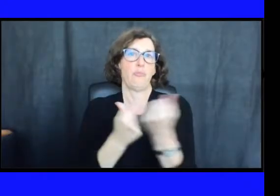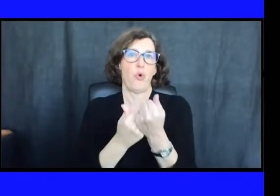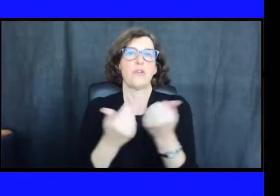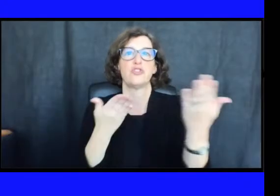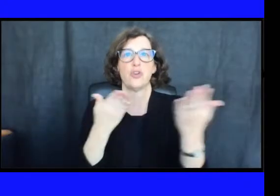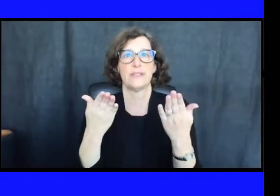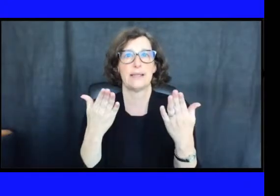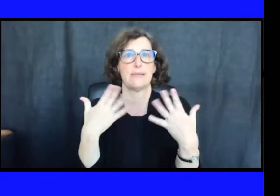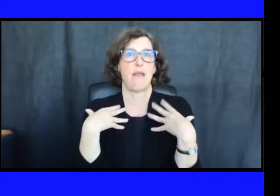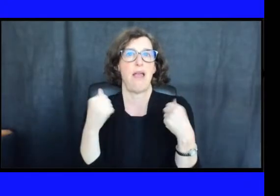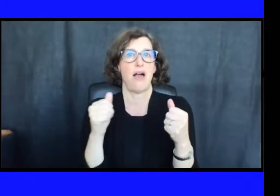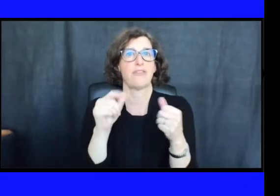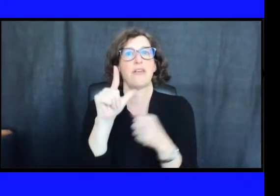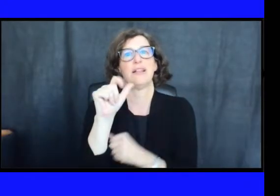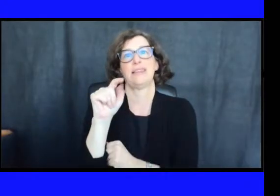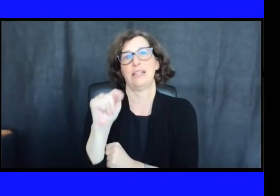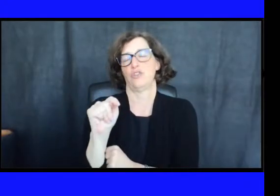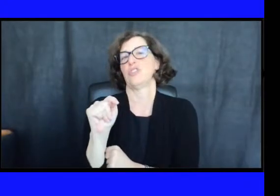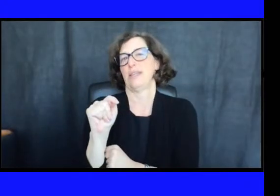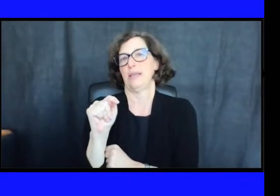all the efforts and